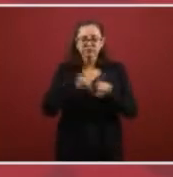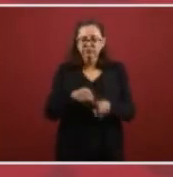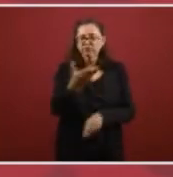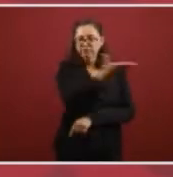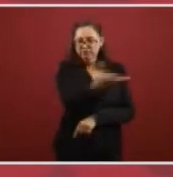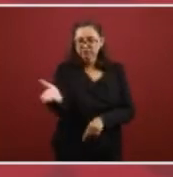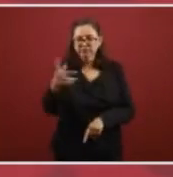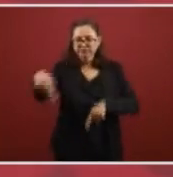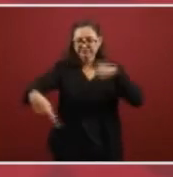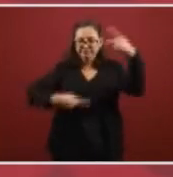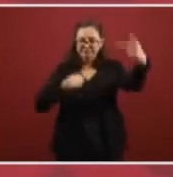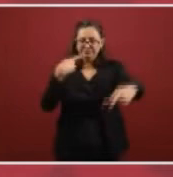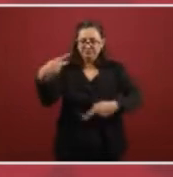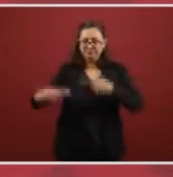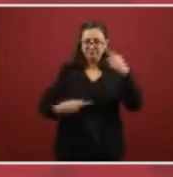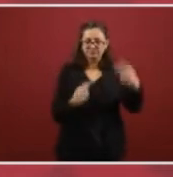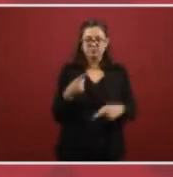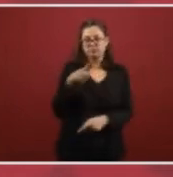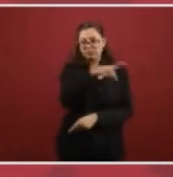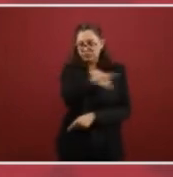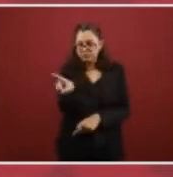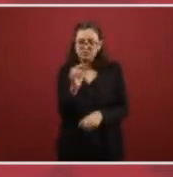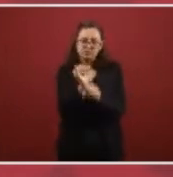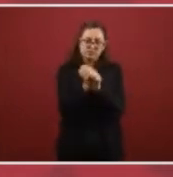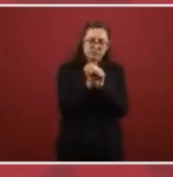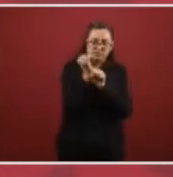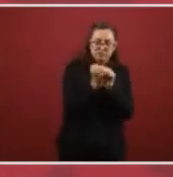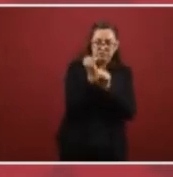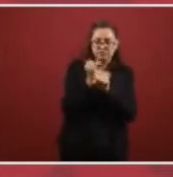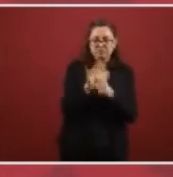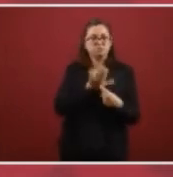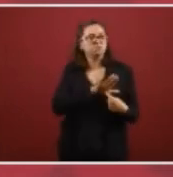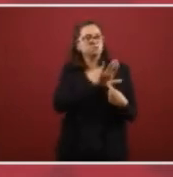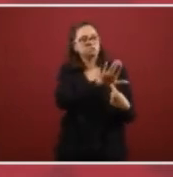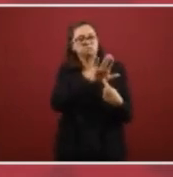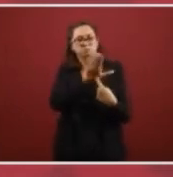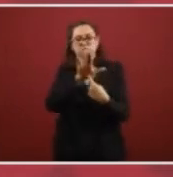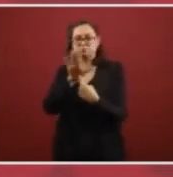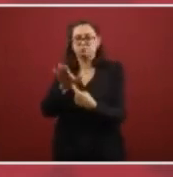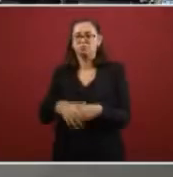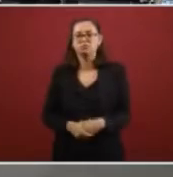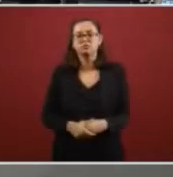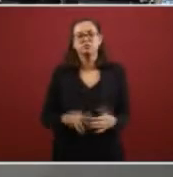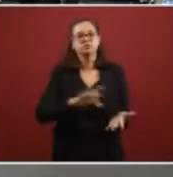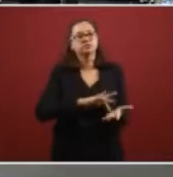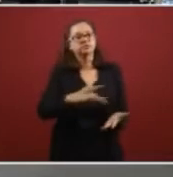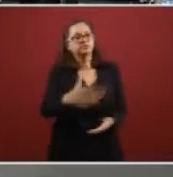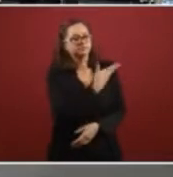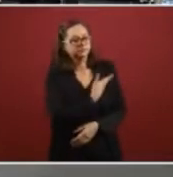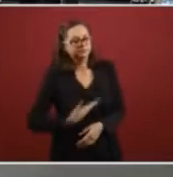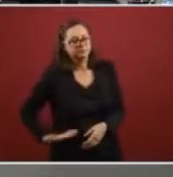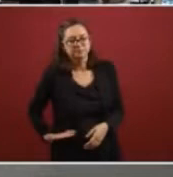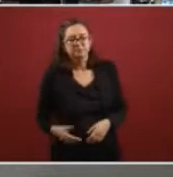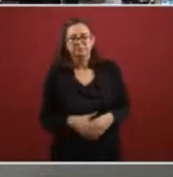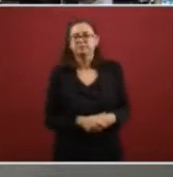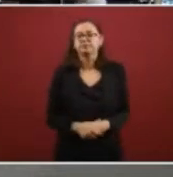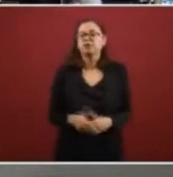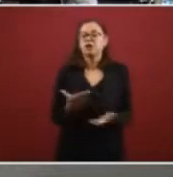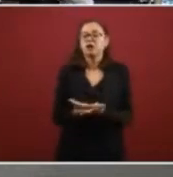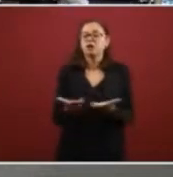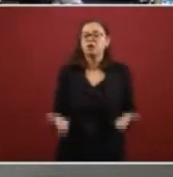things when they ask me, what you guys investigate and let people know. Thank you, Mr.